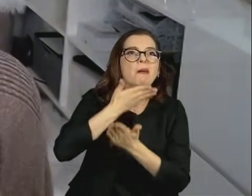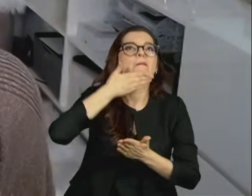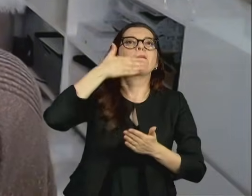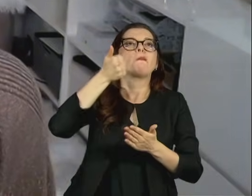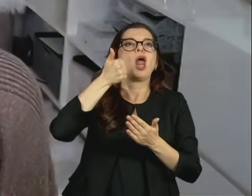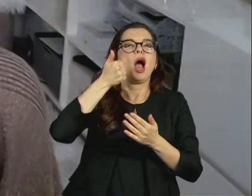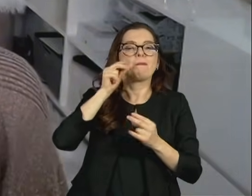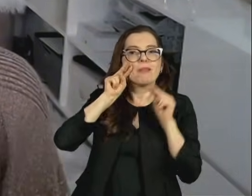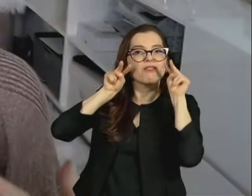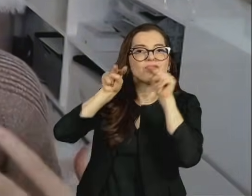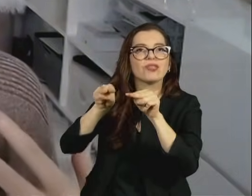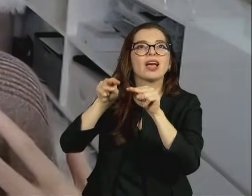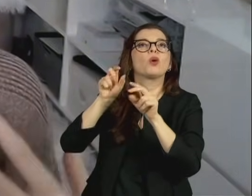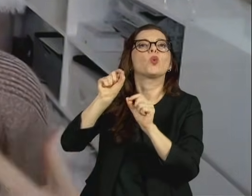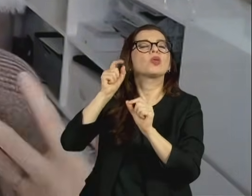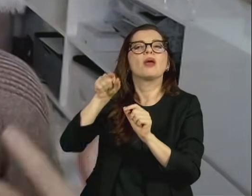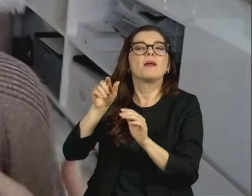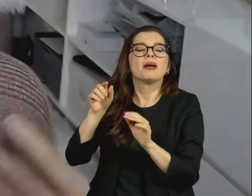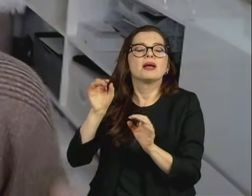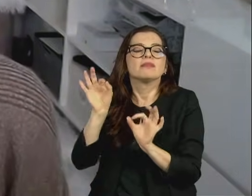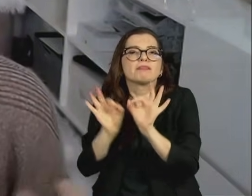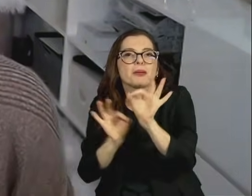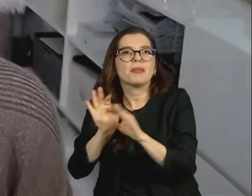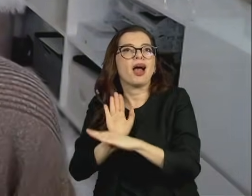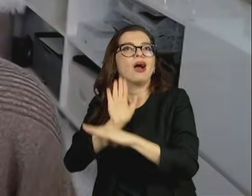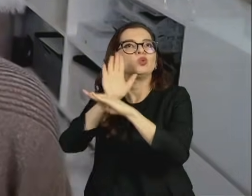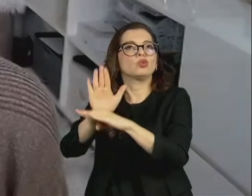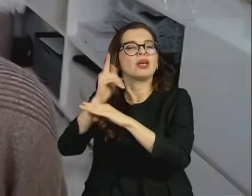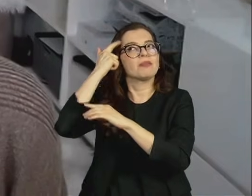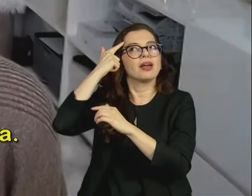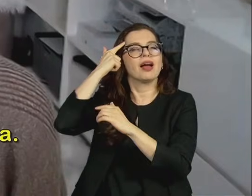allow us to really live at our